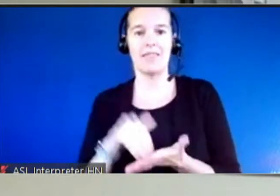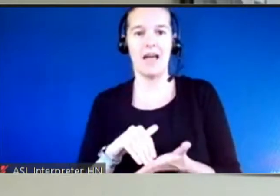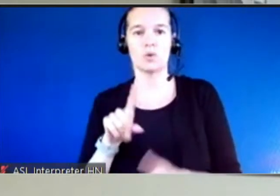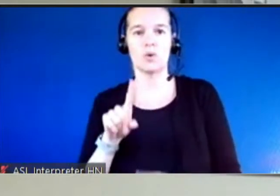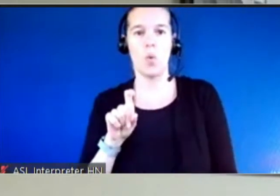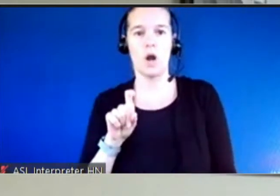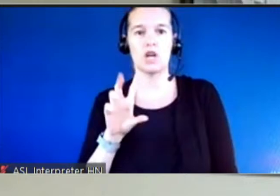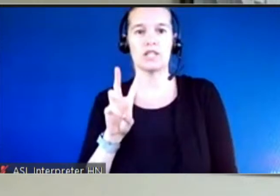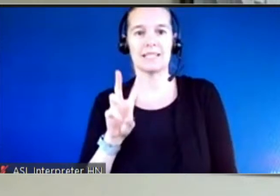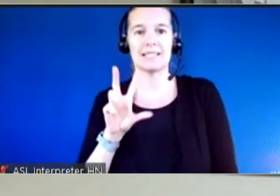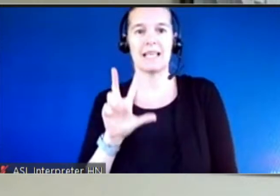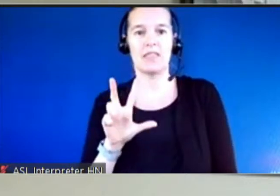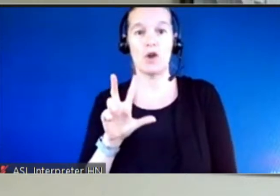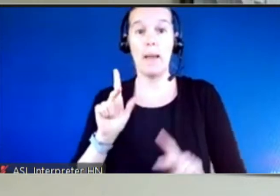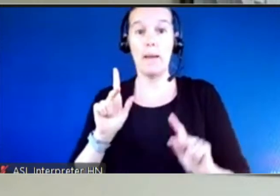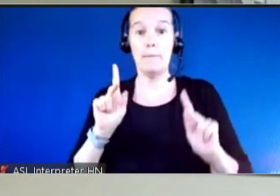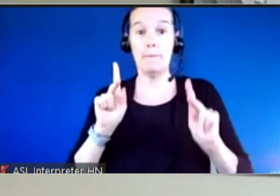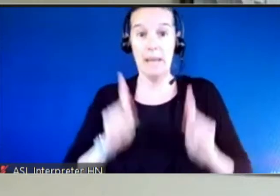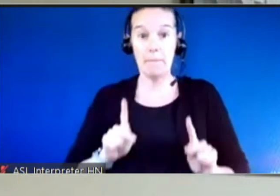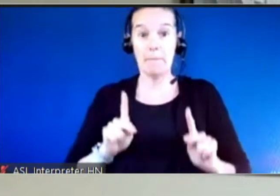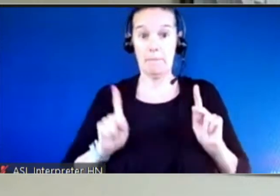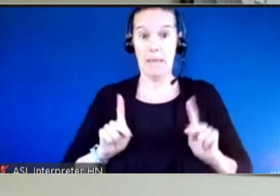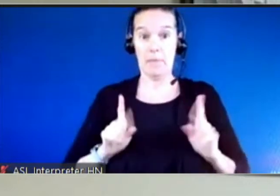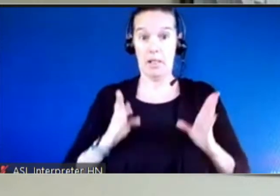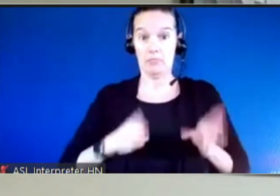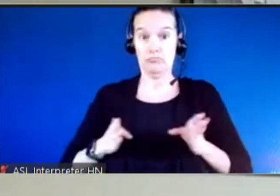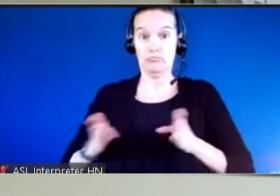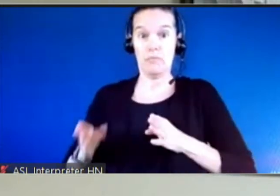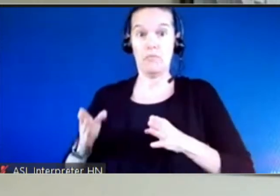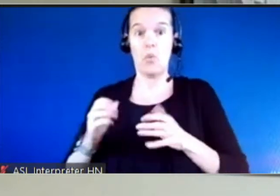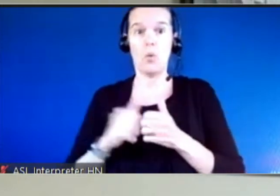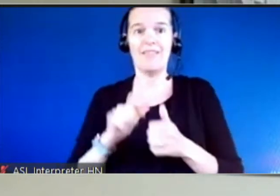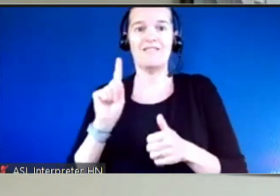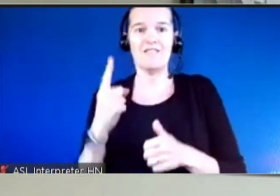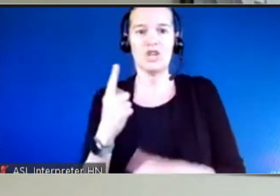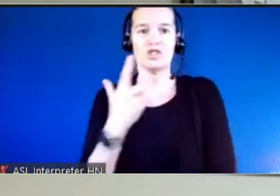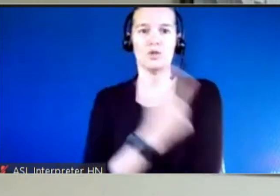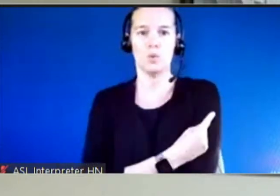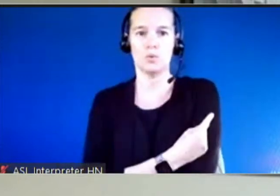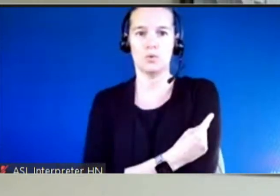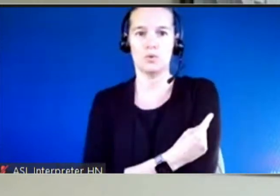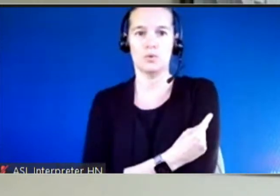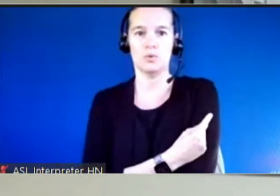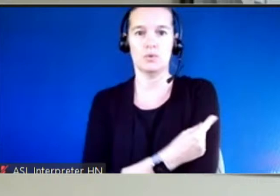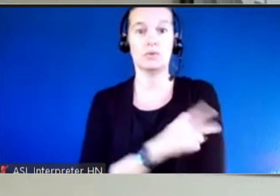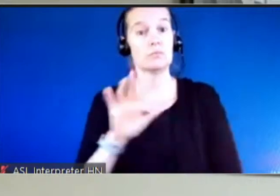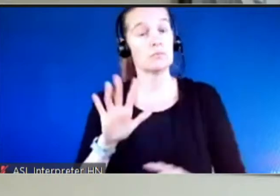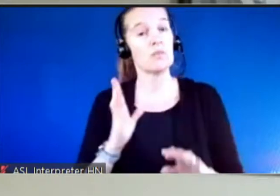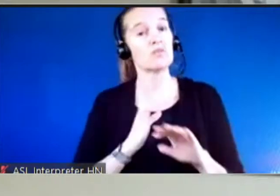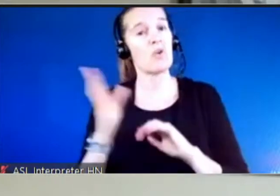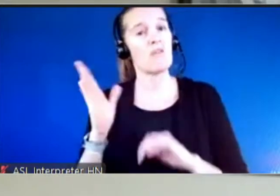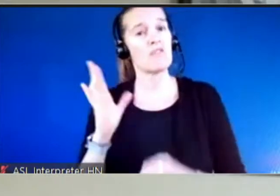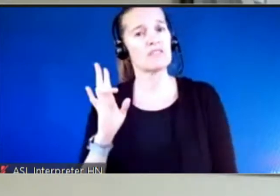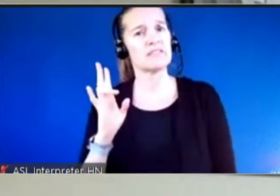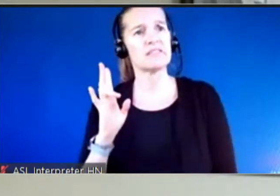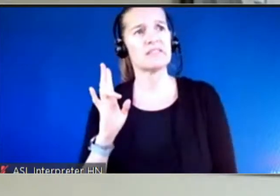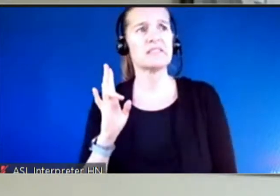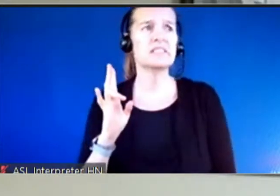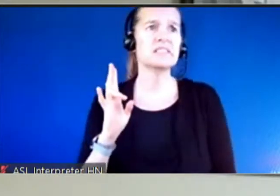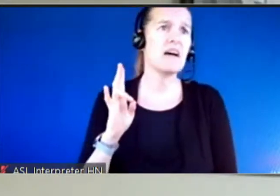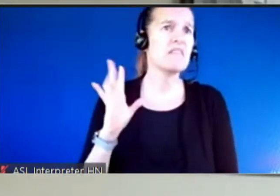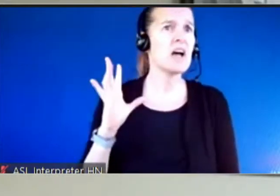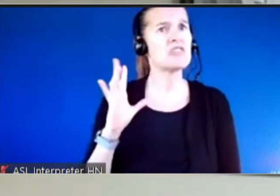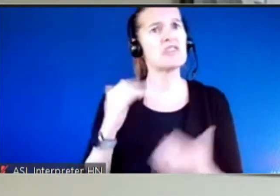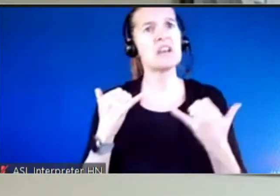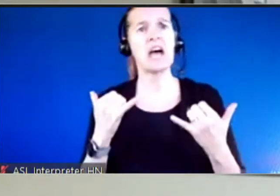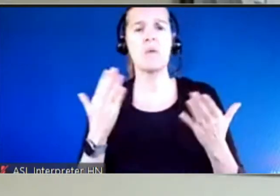11,163 individuals with their first dose. Now, there are over 700, and probably by now closer to 1,000, who've